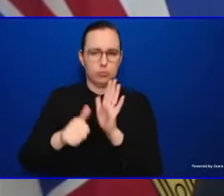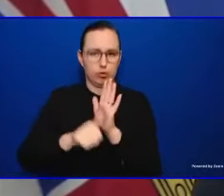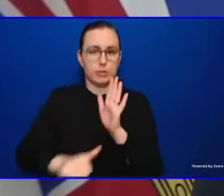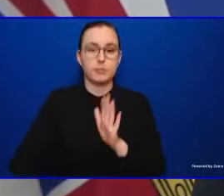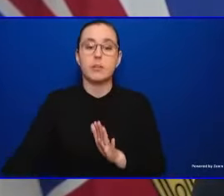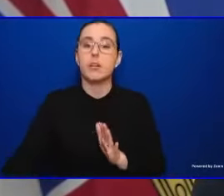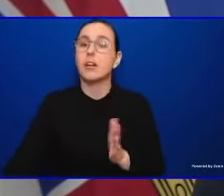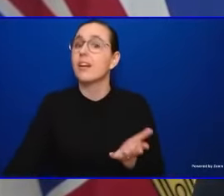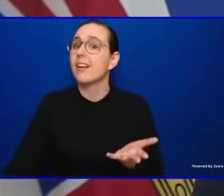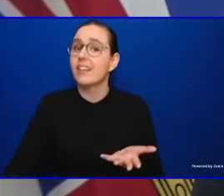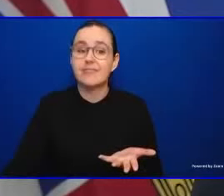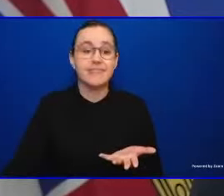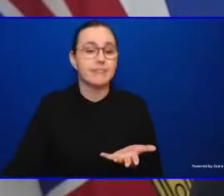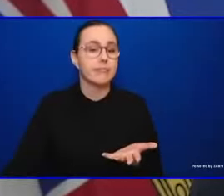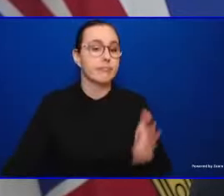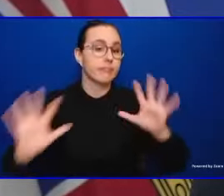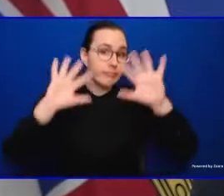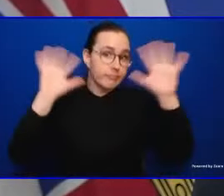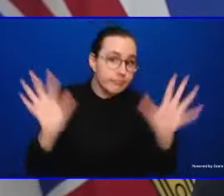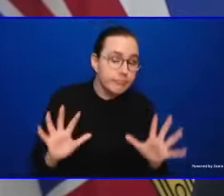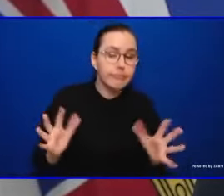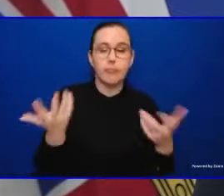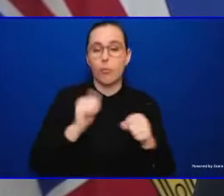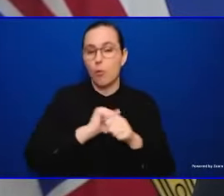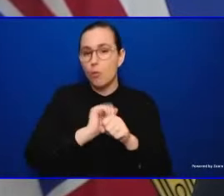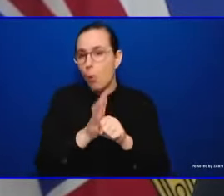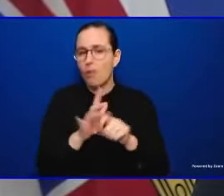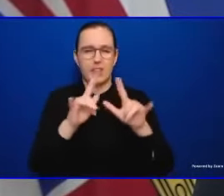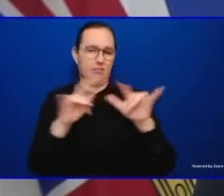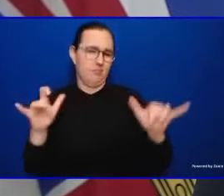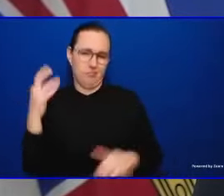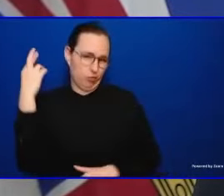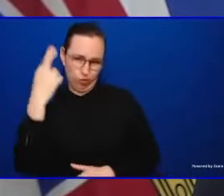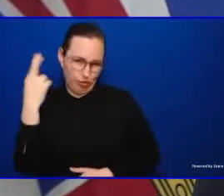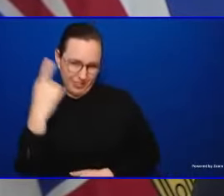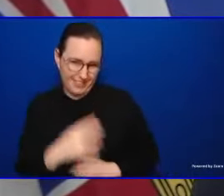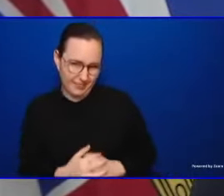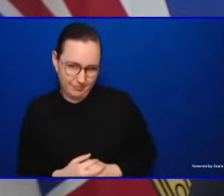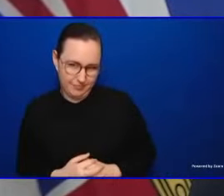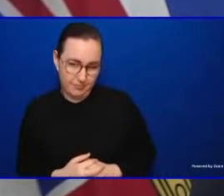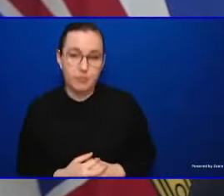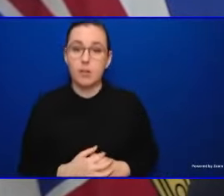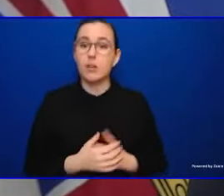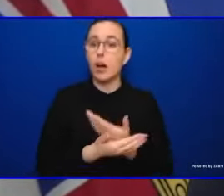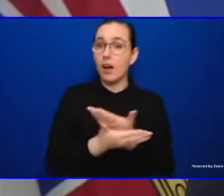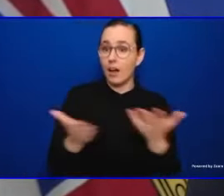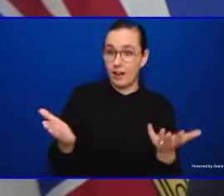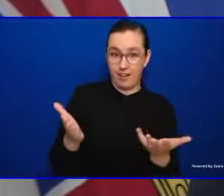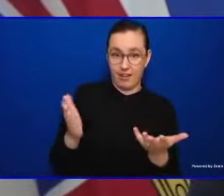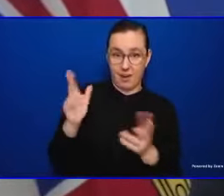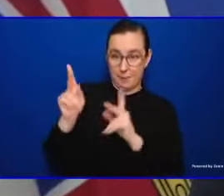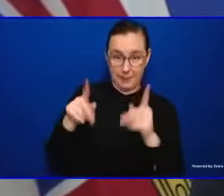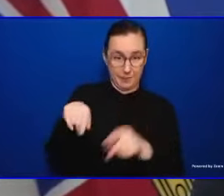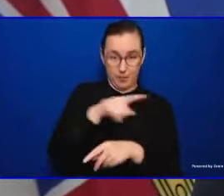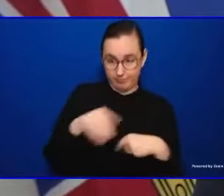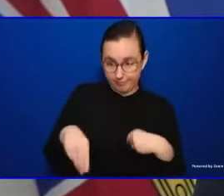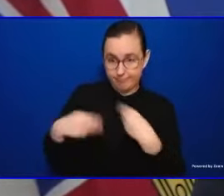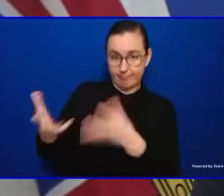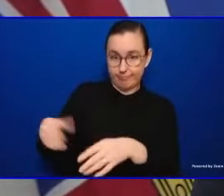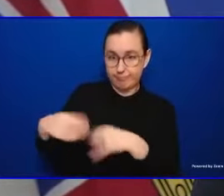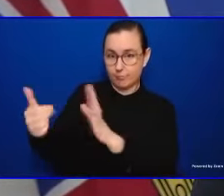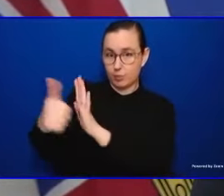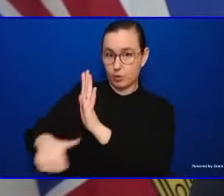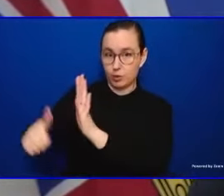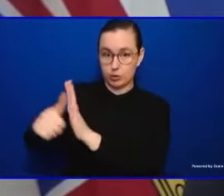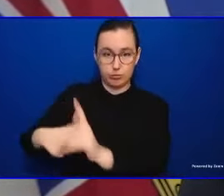are ready to make that next step. Everyone involved in delivering surgeries, and by now I think all of us really, understands that no patient